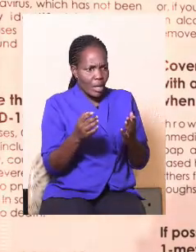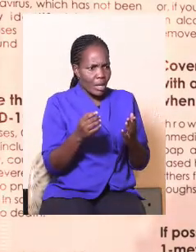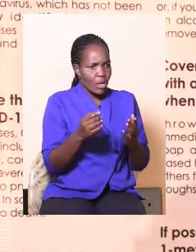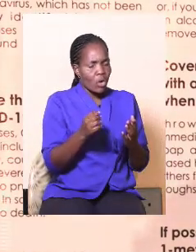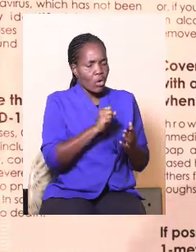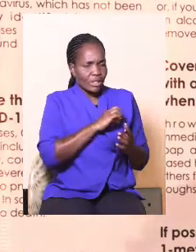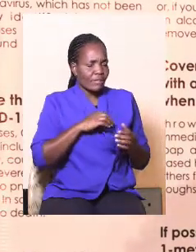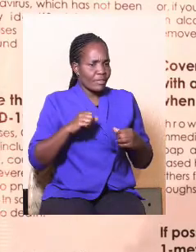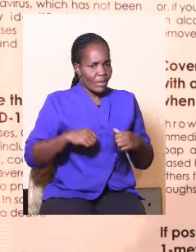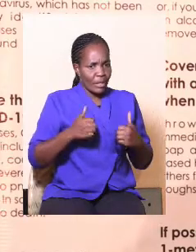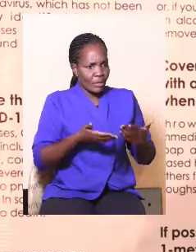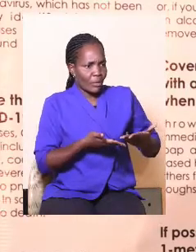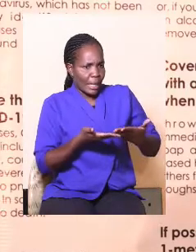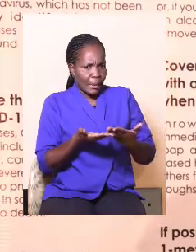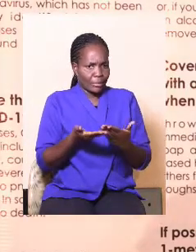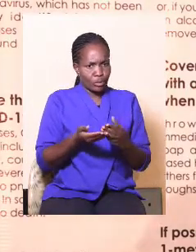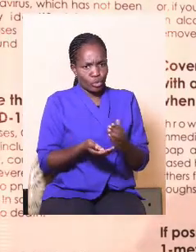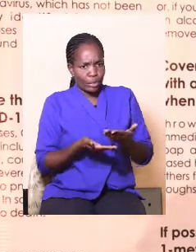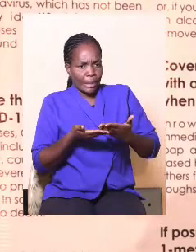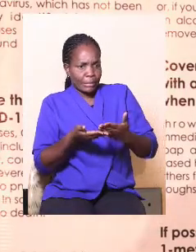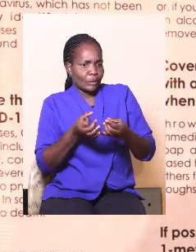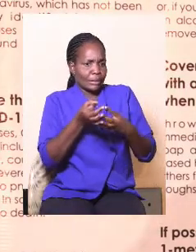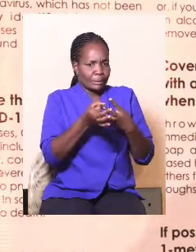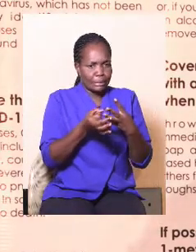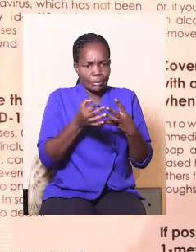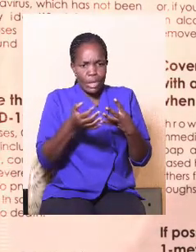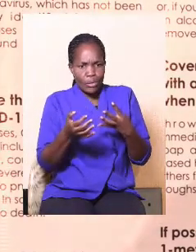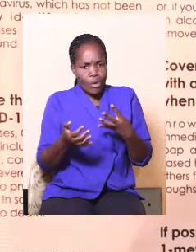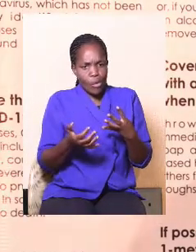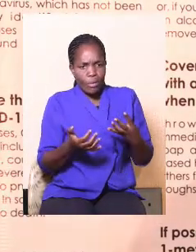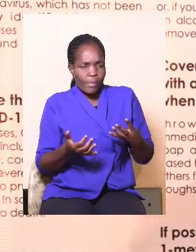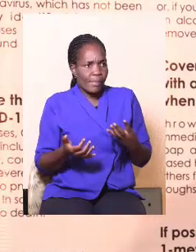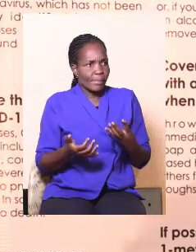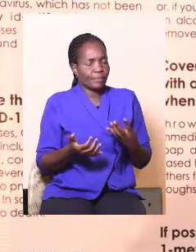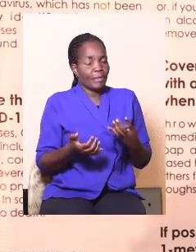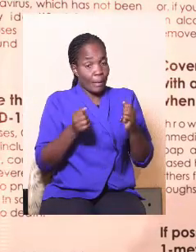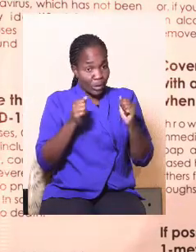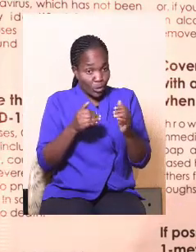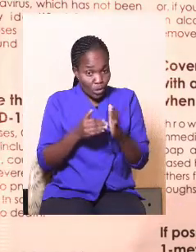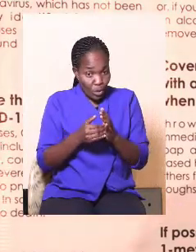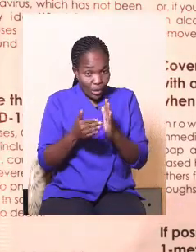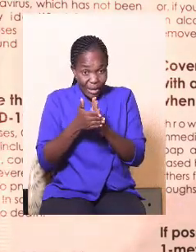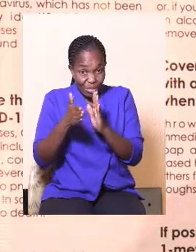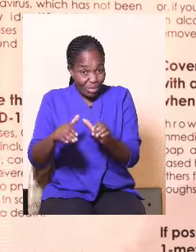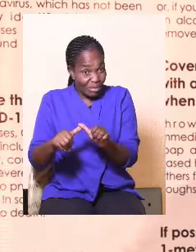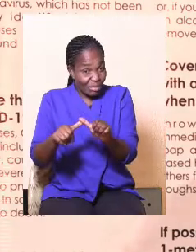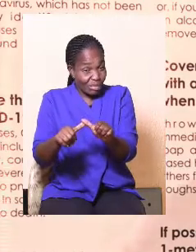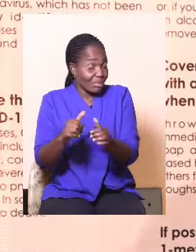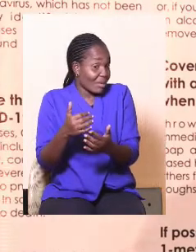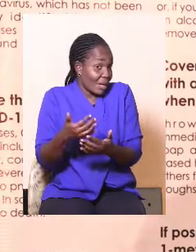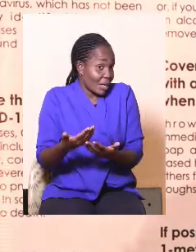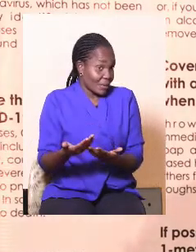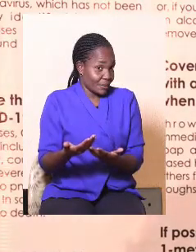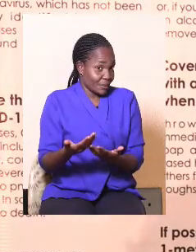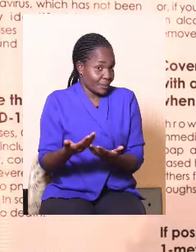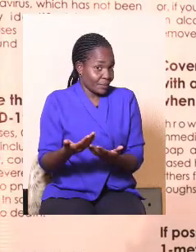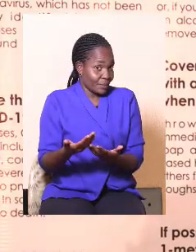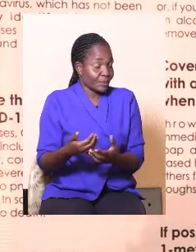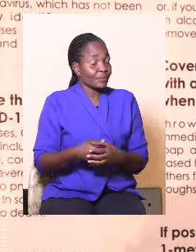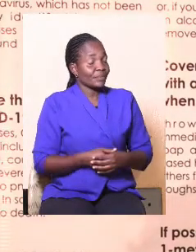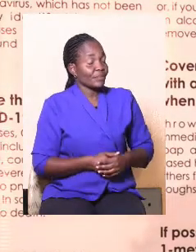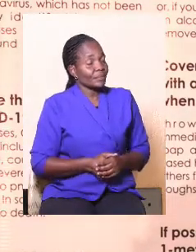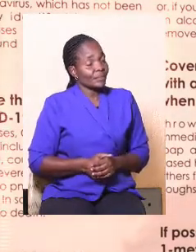practitioners will help us to answer that question. Should we stop here and start opening up? That's a question we have to